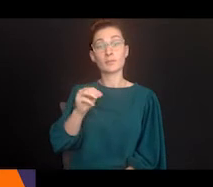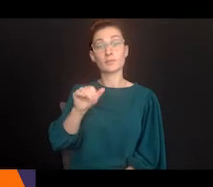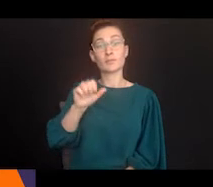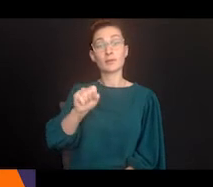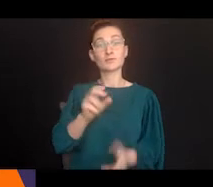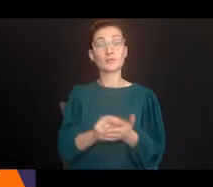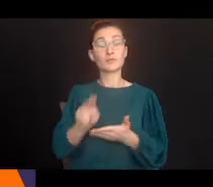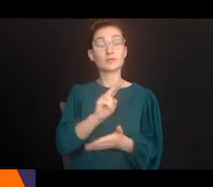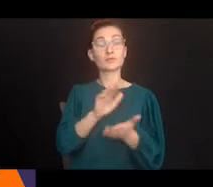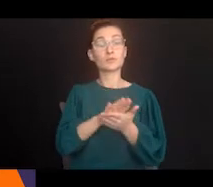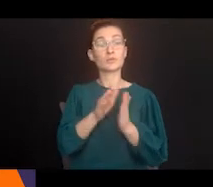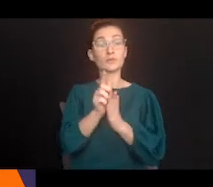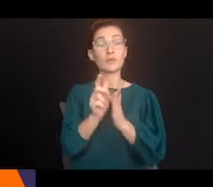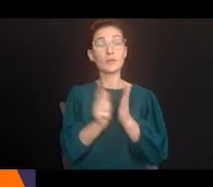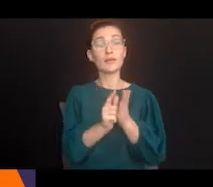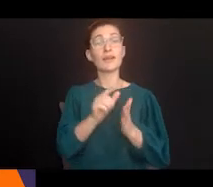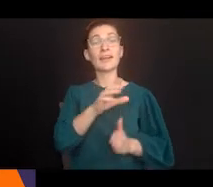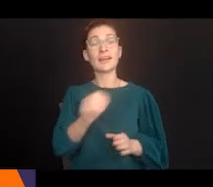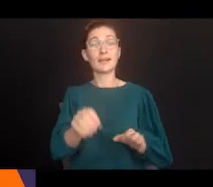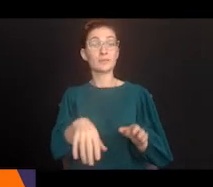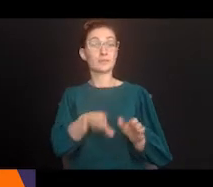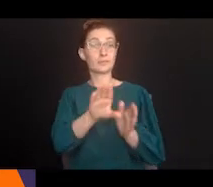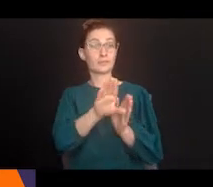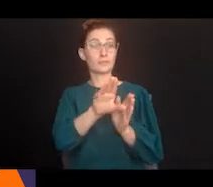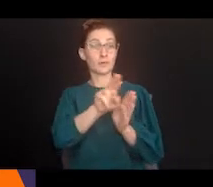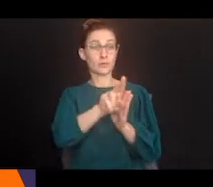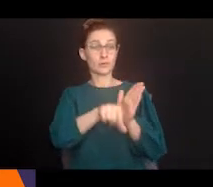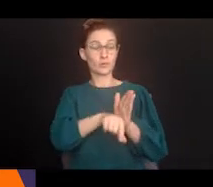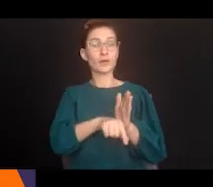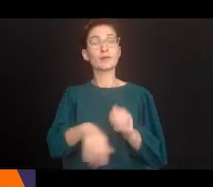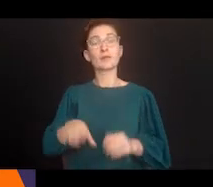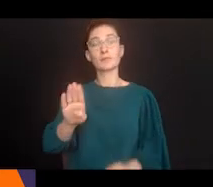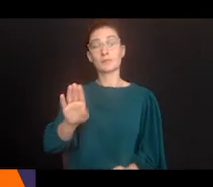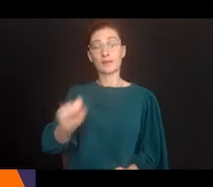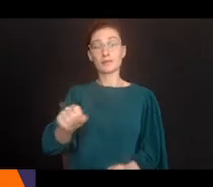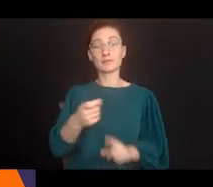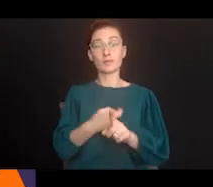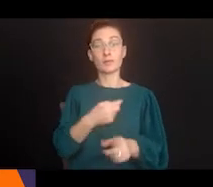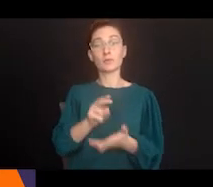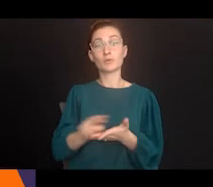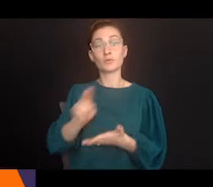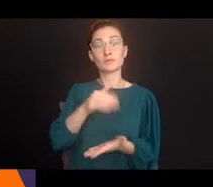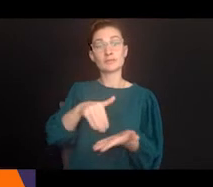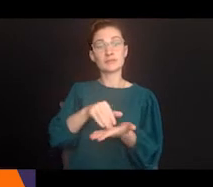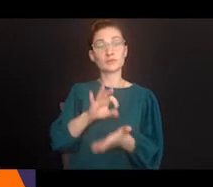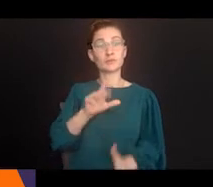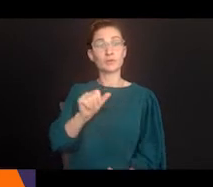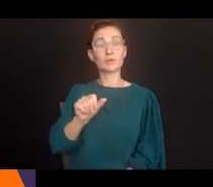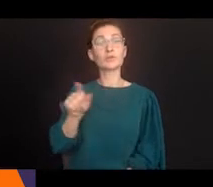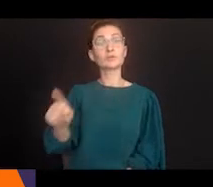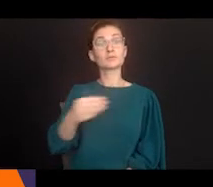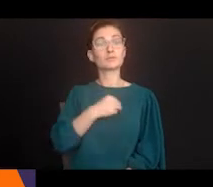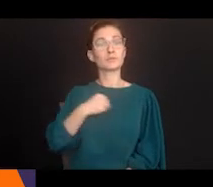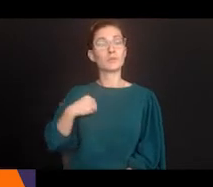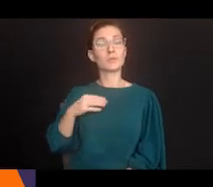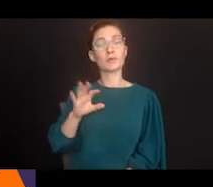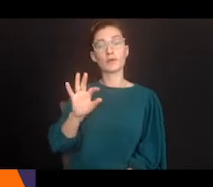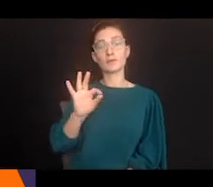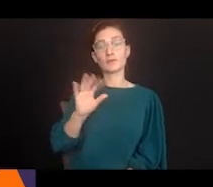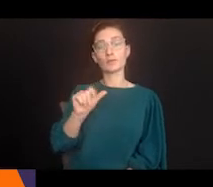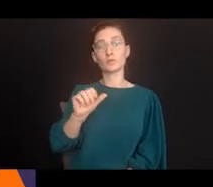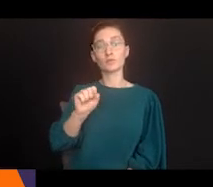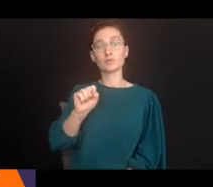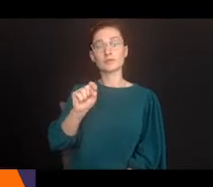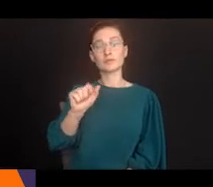Central Florida. She is a member of Florida State Bar and is a staff attorney with Disability Rights Florida on the Advocacy, Education, and Outreach